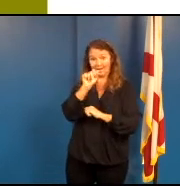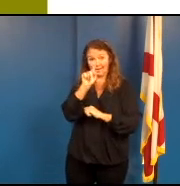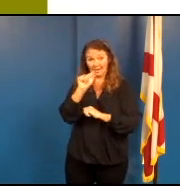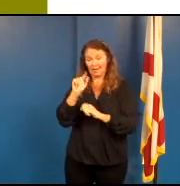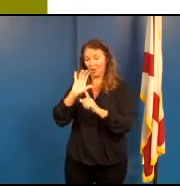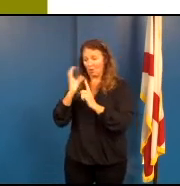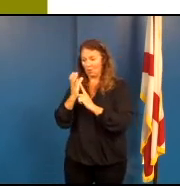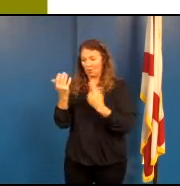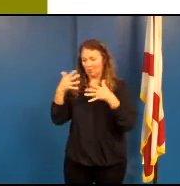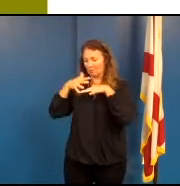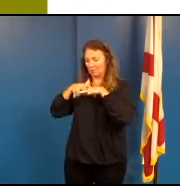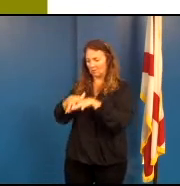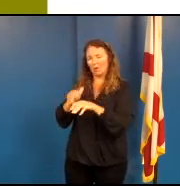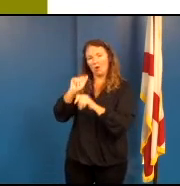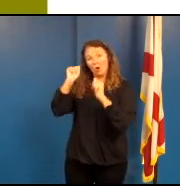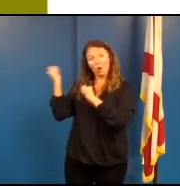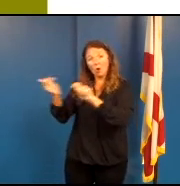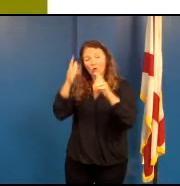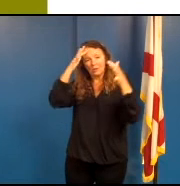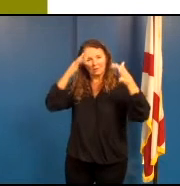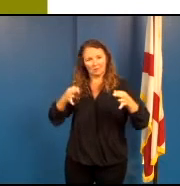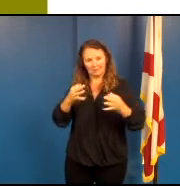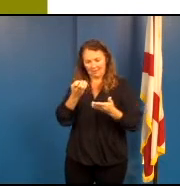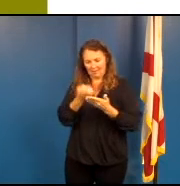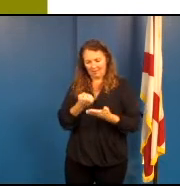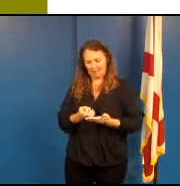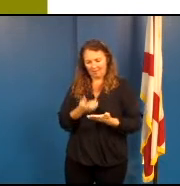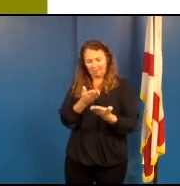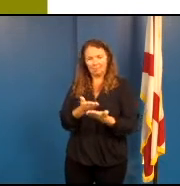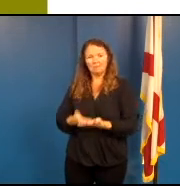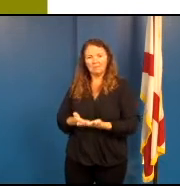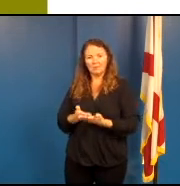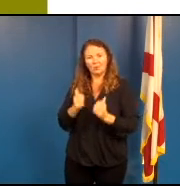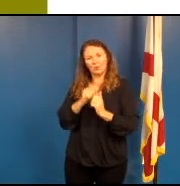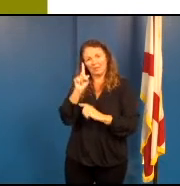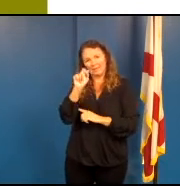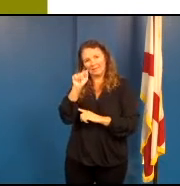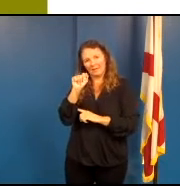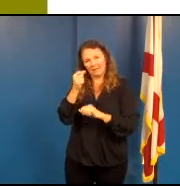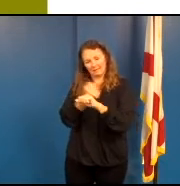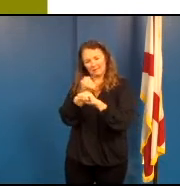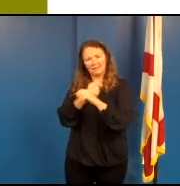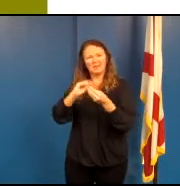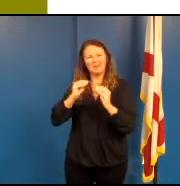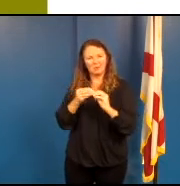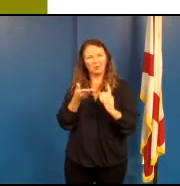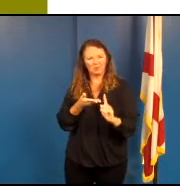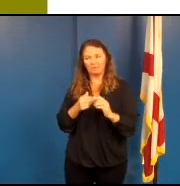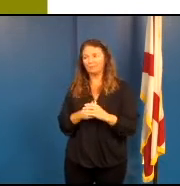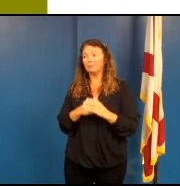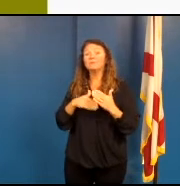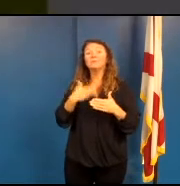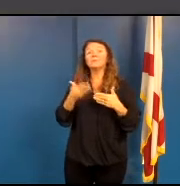we're making those decisions from evidence and from data. I want to share with you on the next